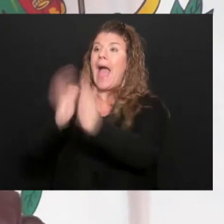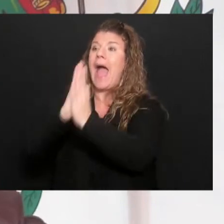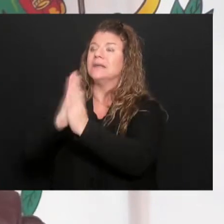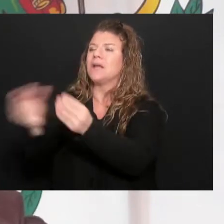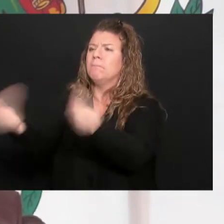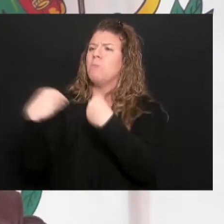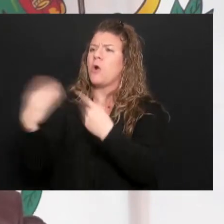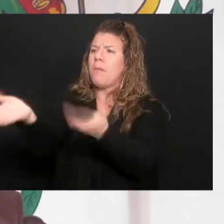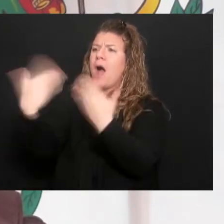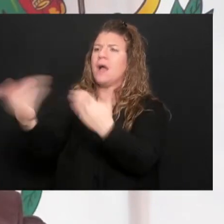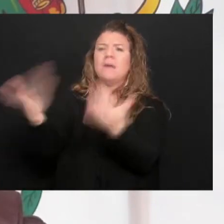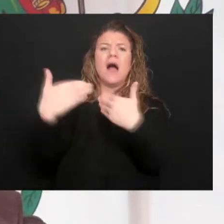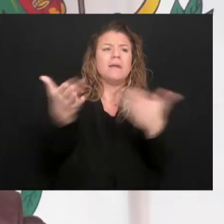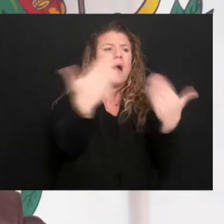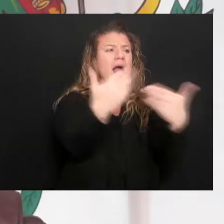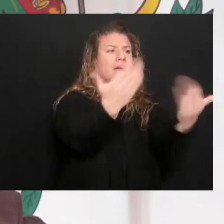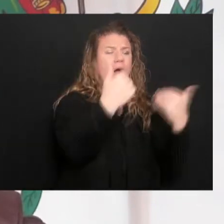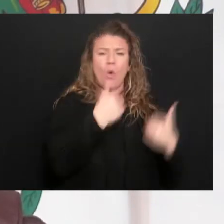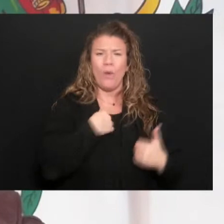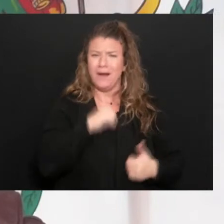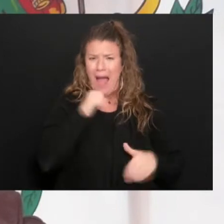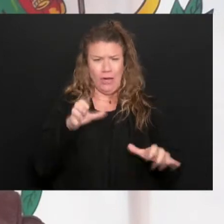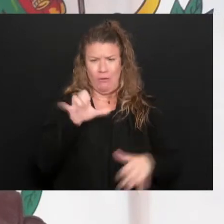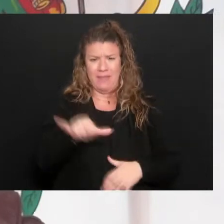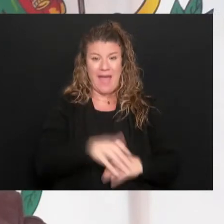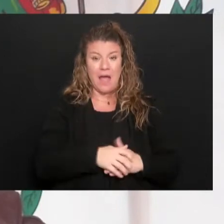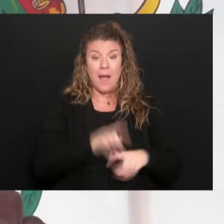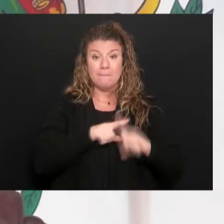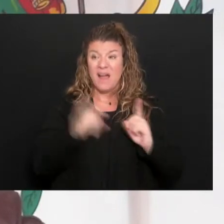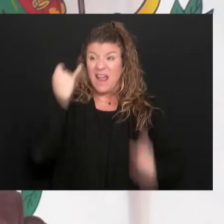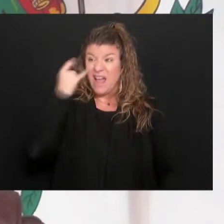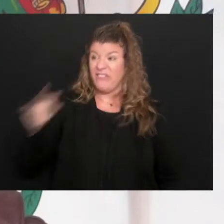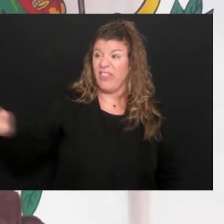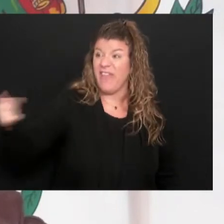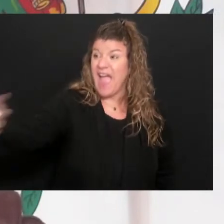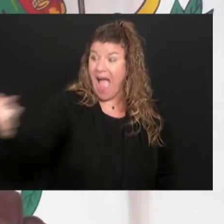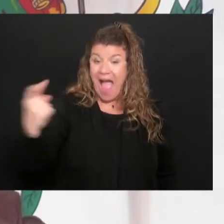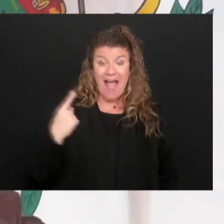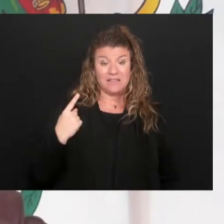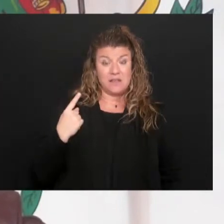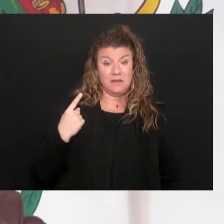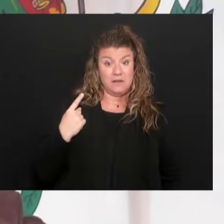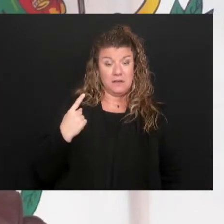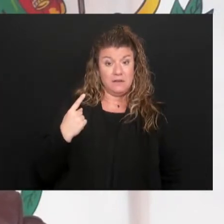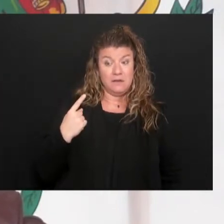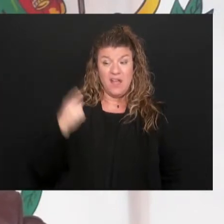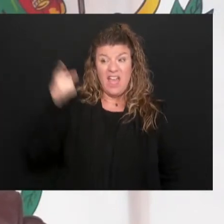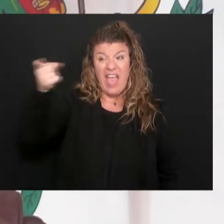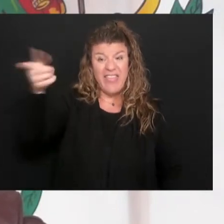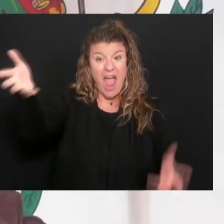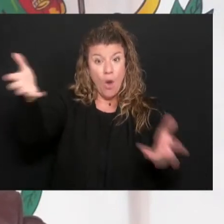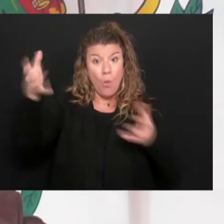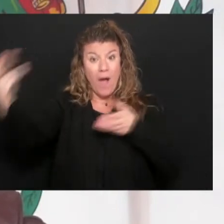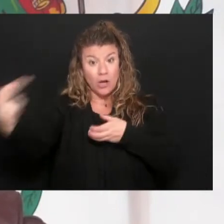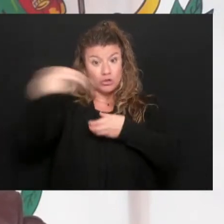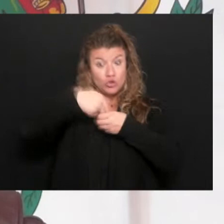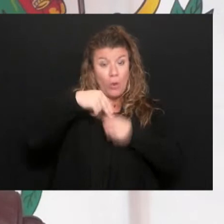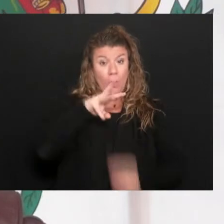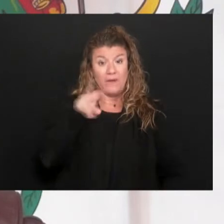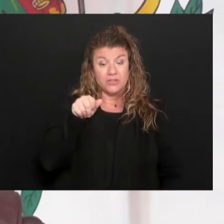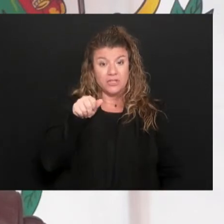here from Maryland, but at the same time, if they come asking and they want to join West